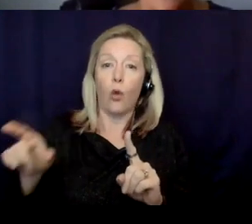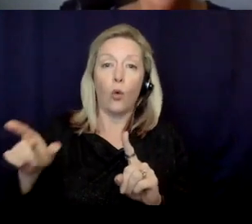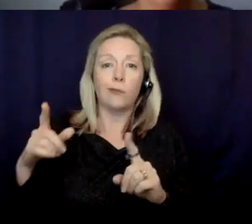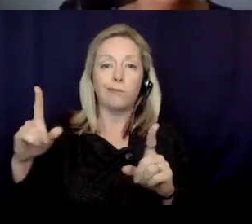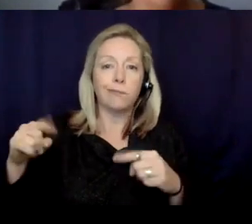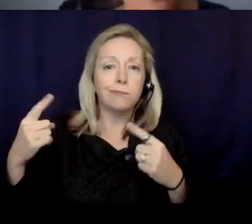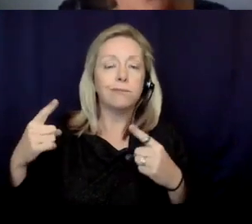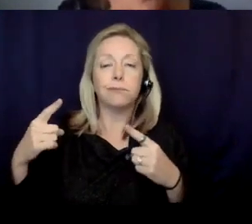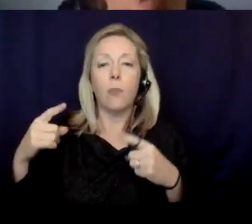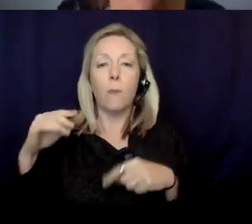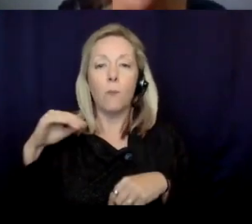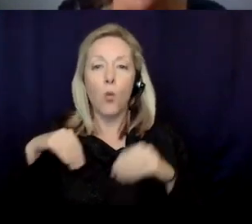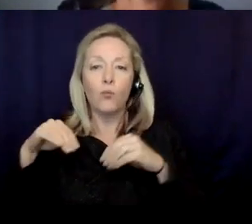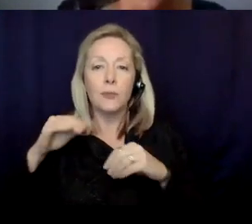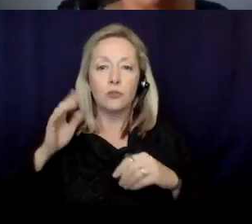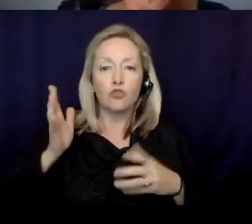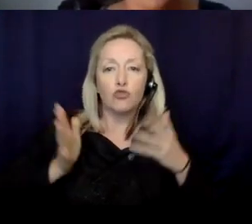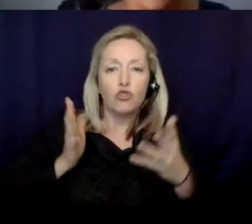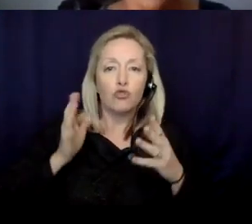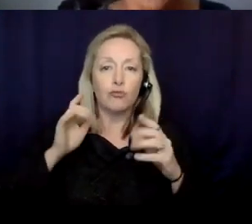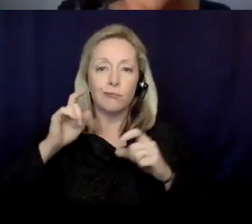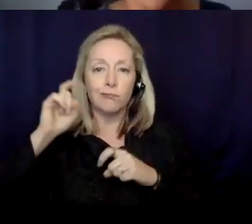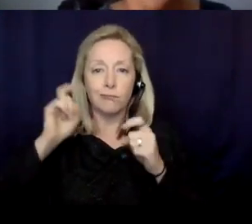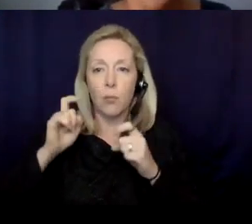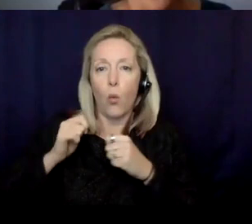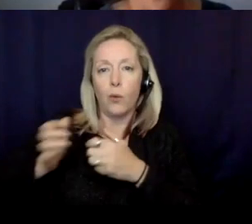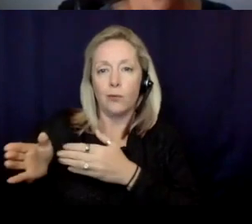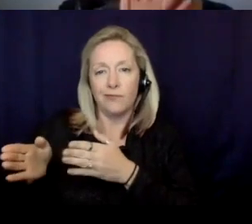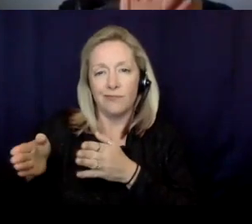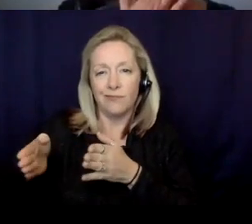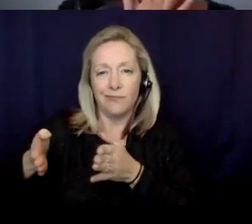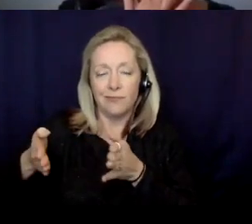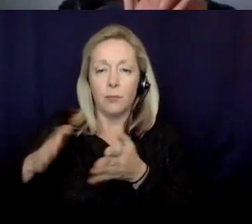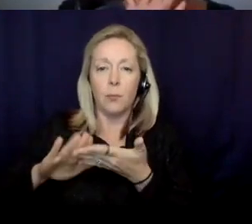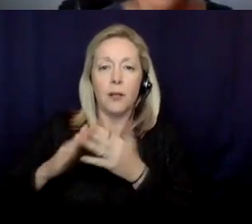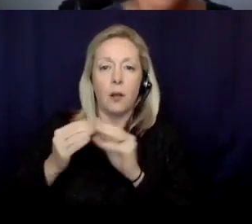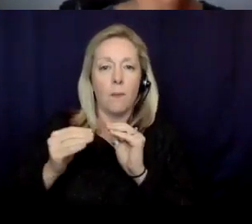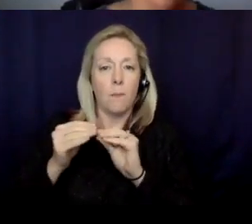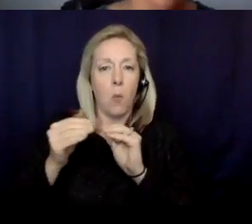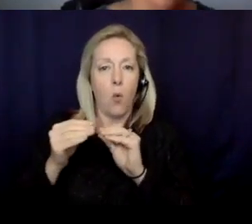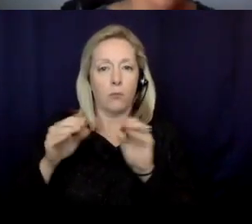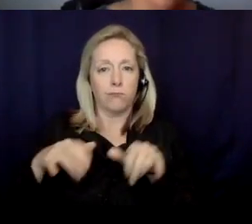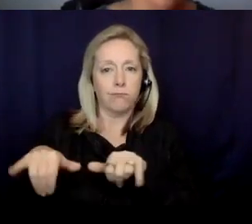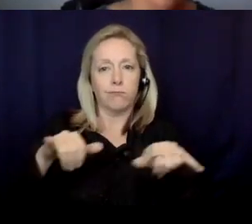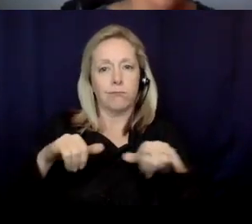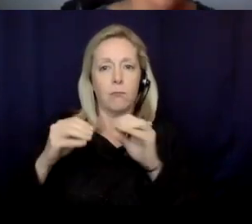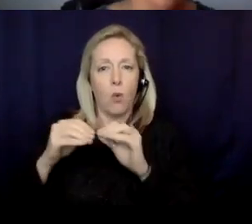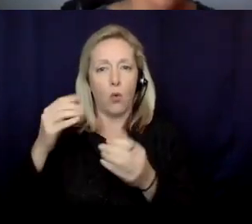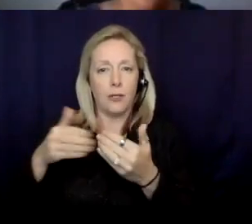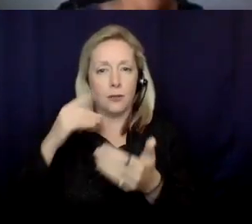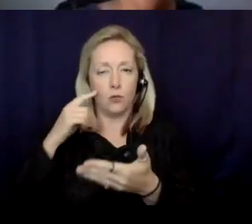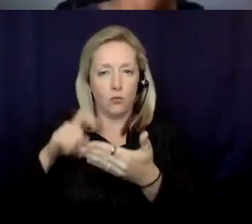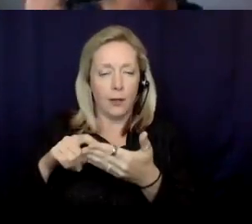gestures into conventional gestures or symbols. And some of those conventional